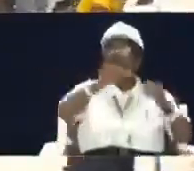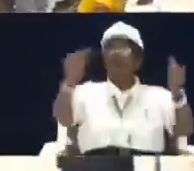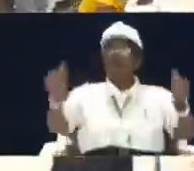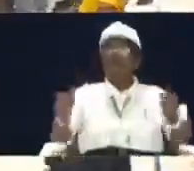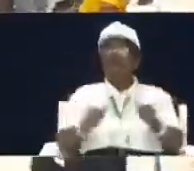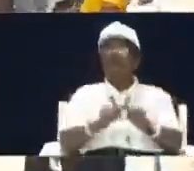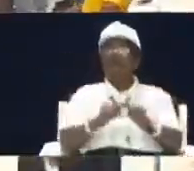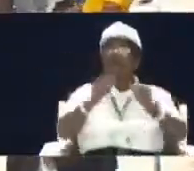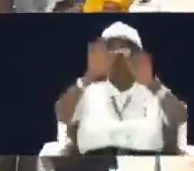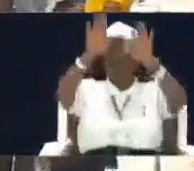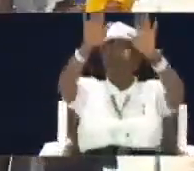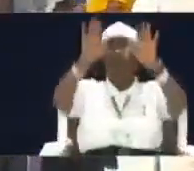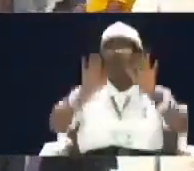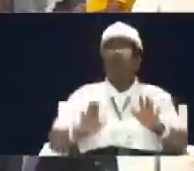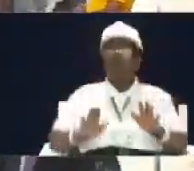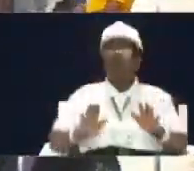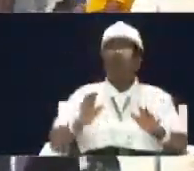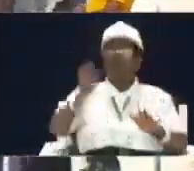miraculously,